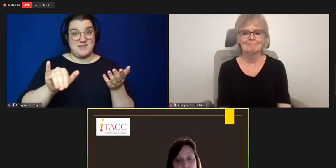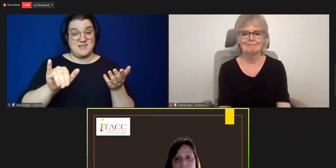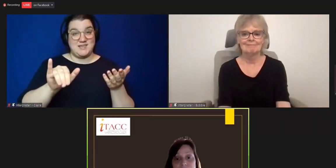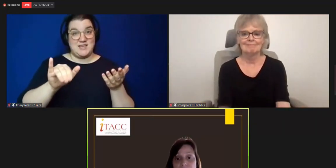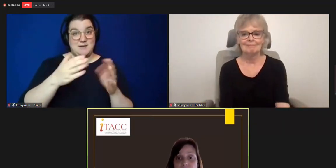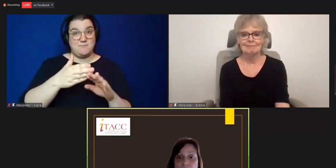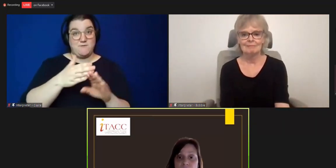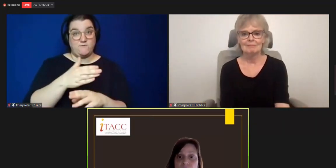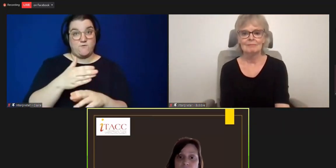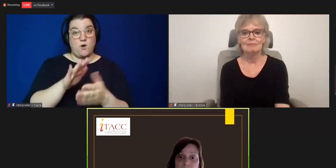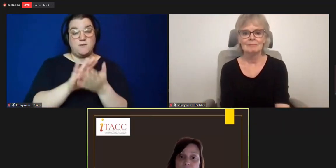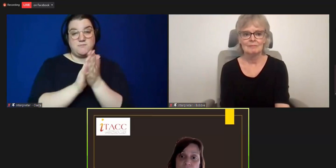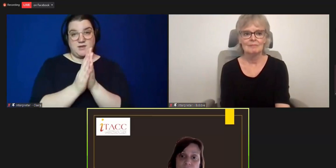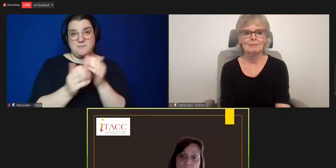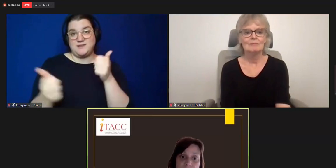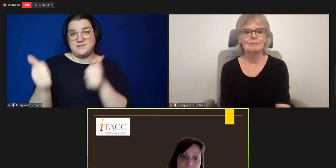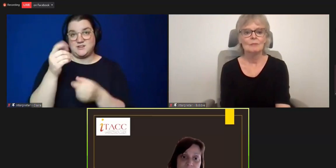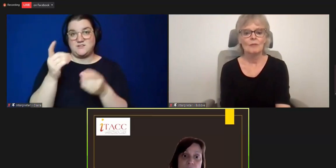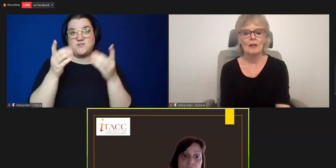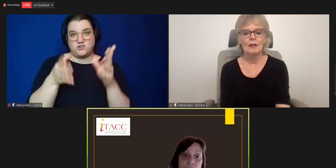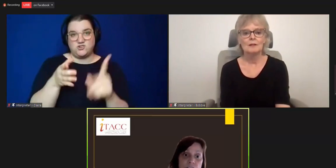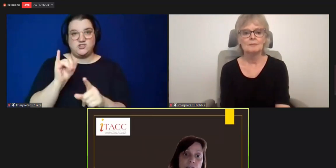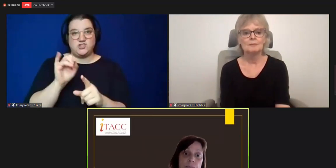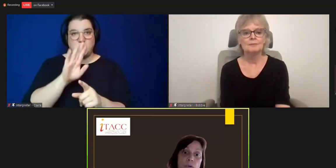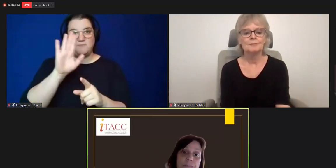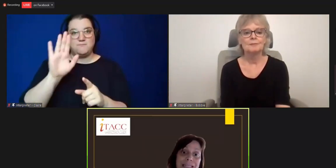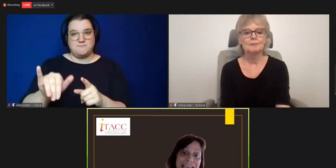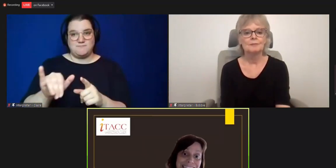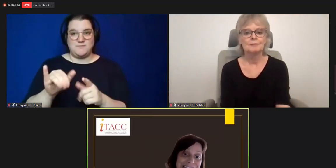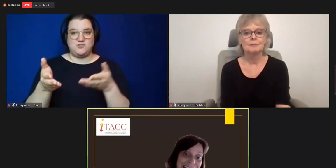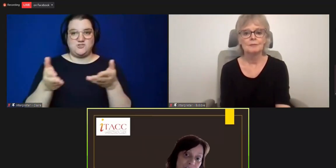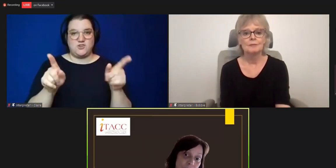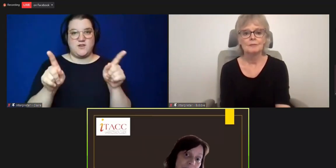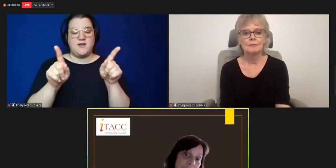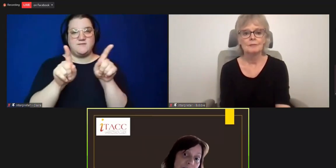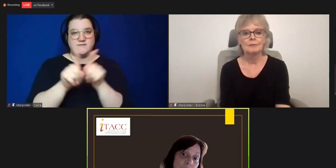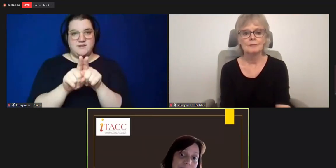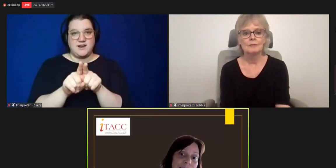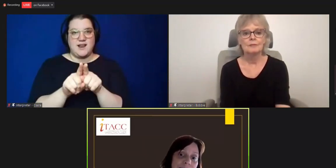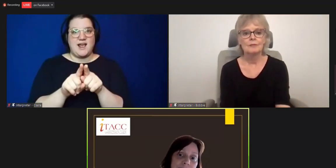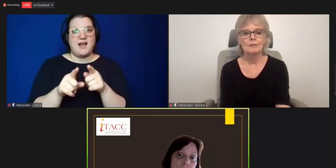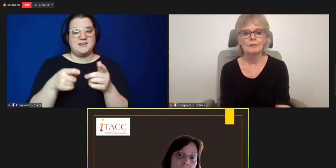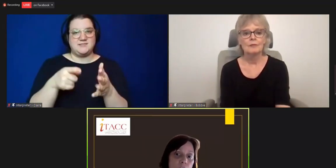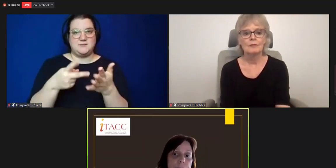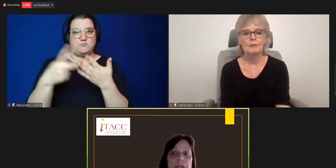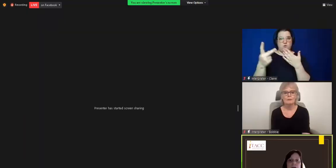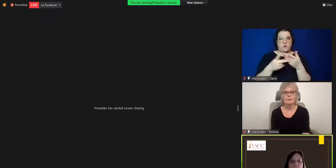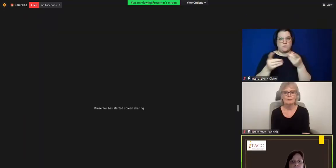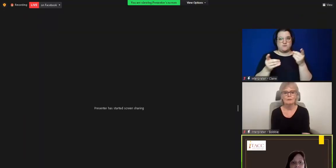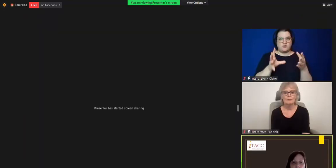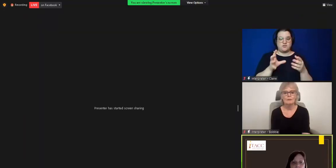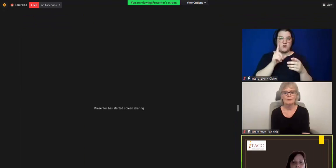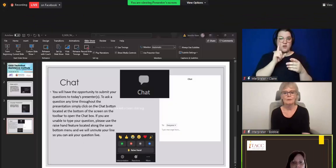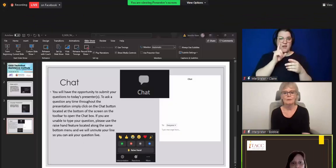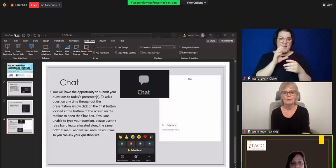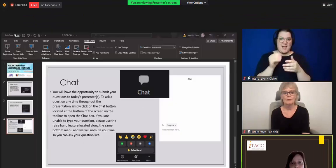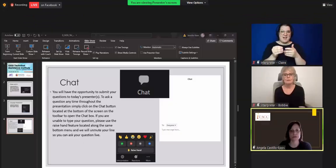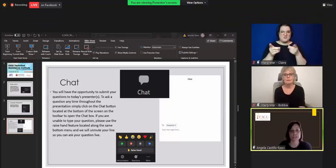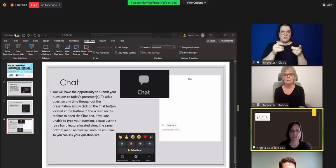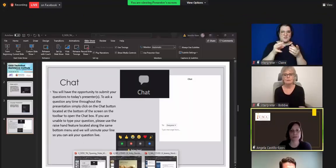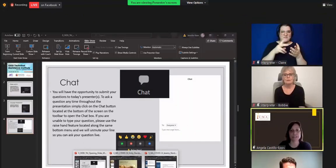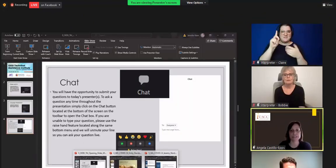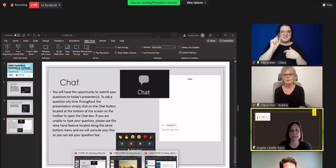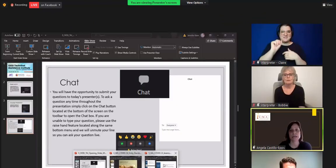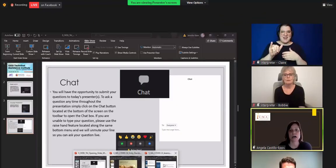before becoming an Executive Director, Jeremy served as the State Director of Employment and Day Services for the Tennessee Department of Intellectual and